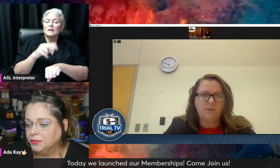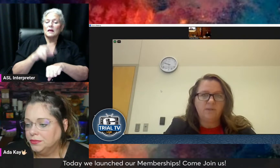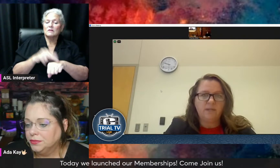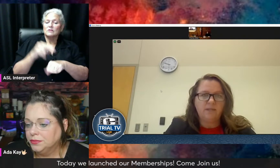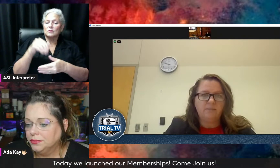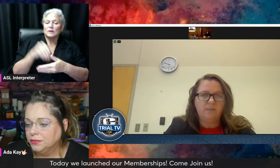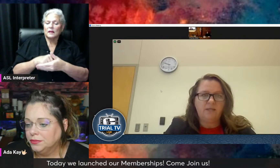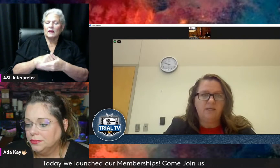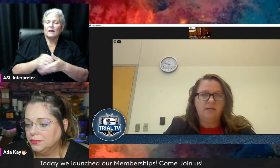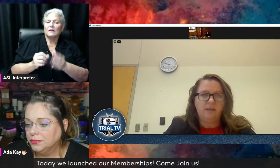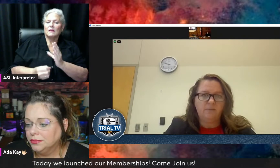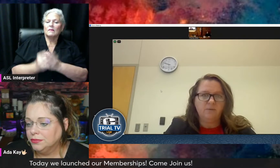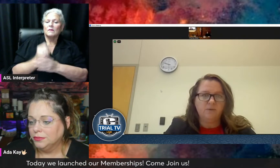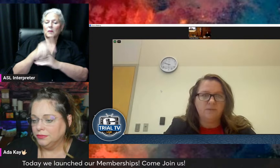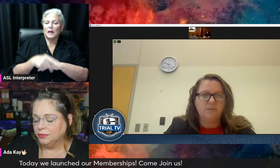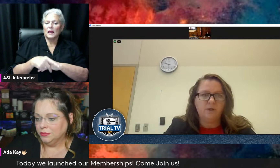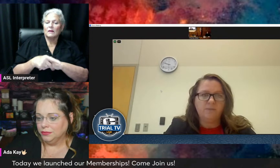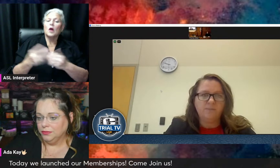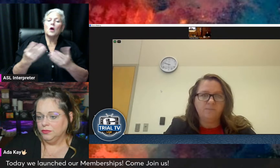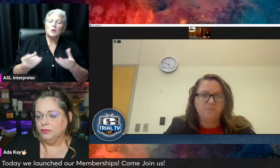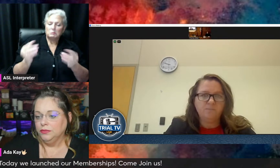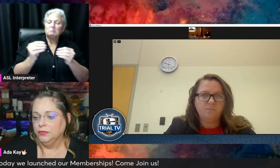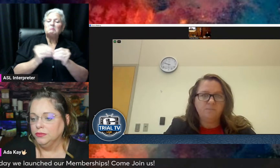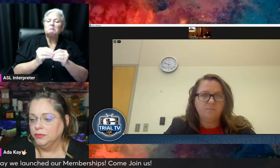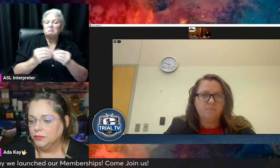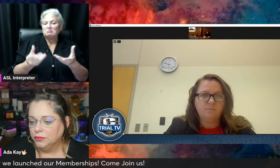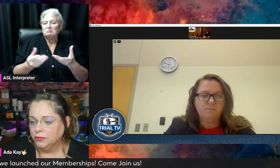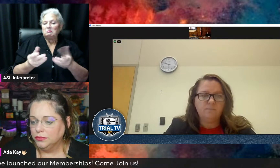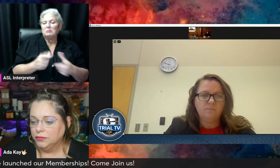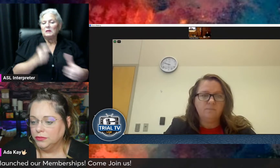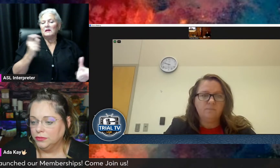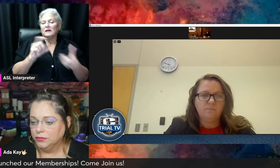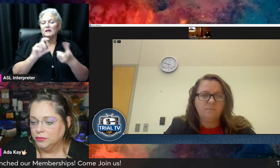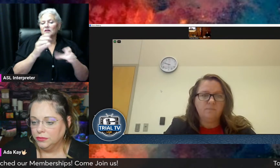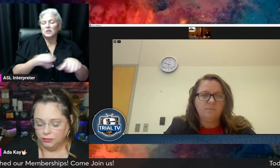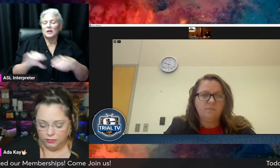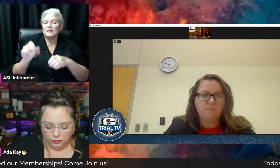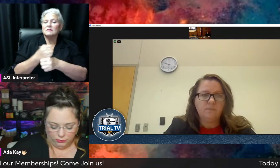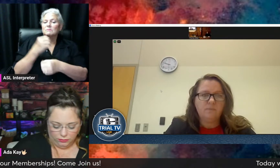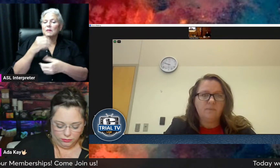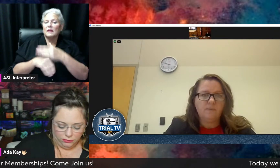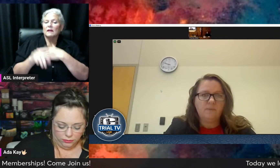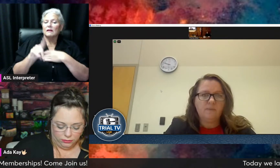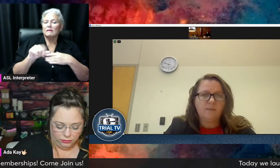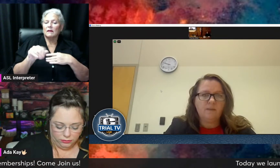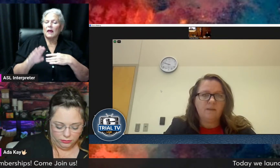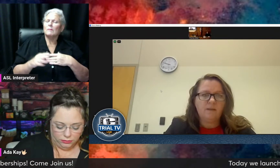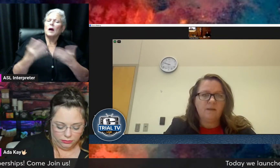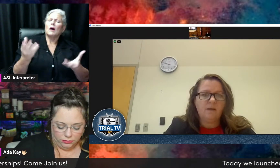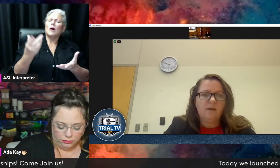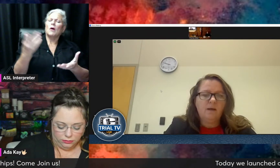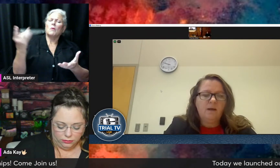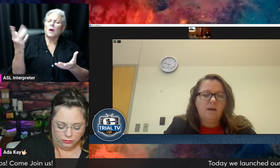it is more than likely made in a laboratory somewhere. What would be the purpose in making those changes?